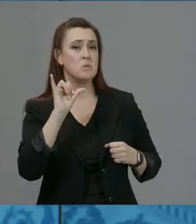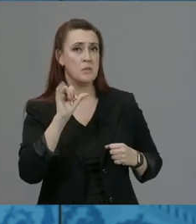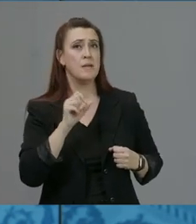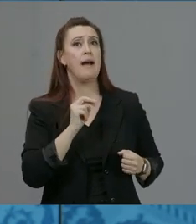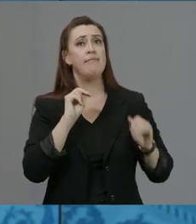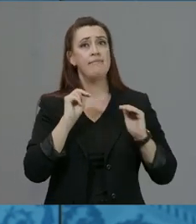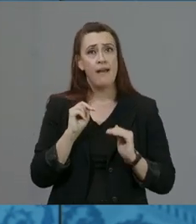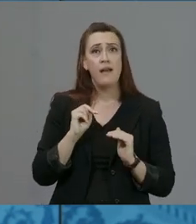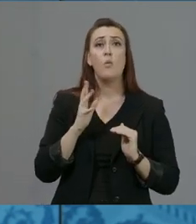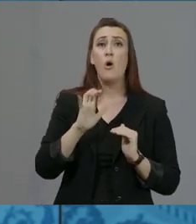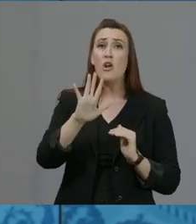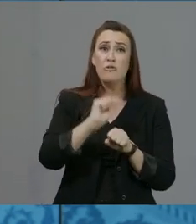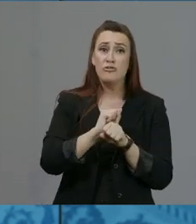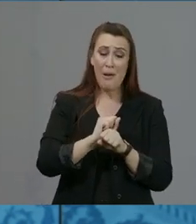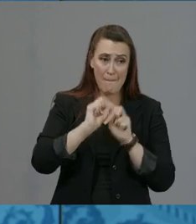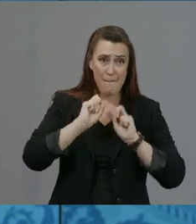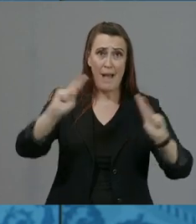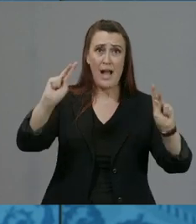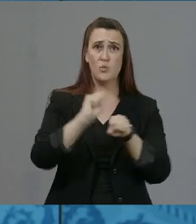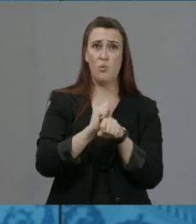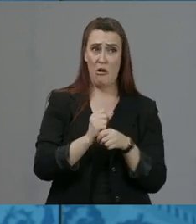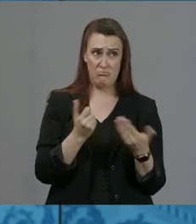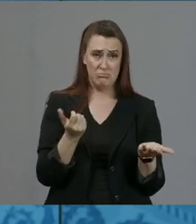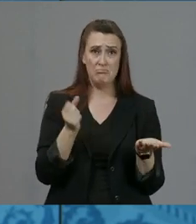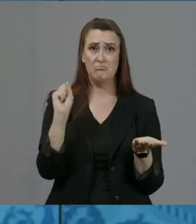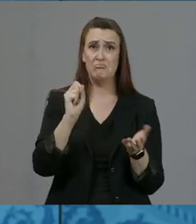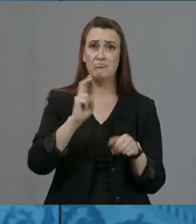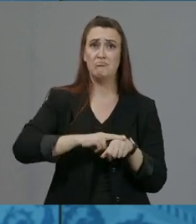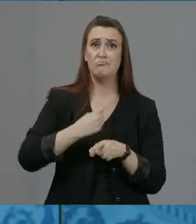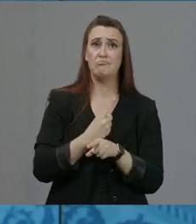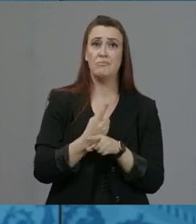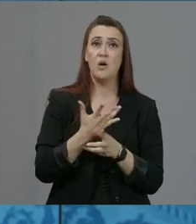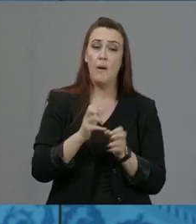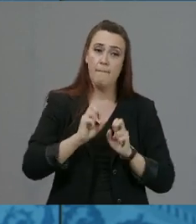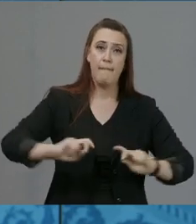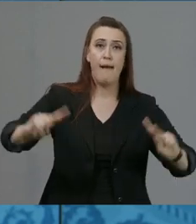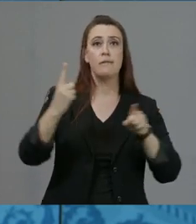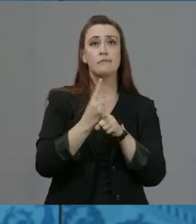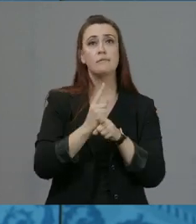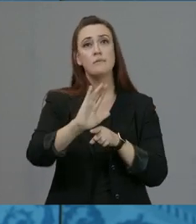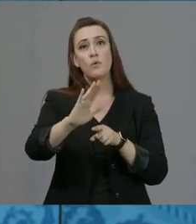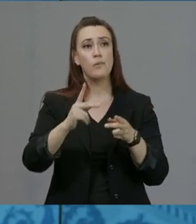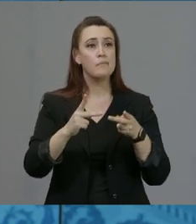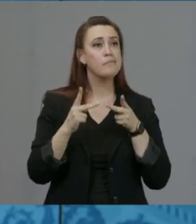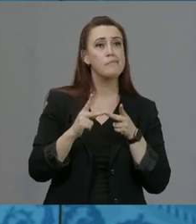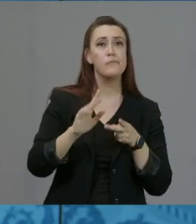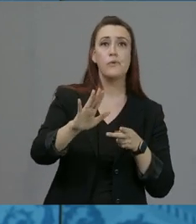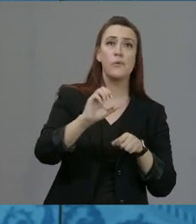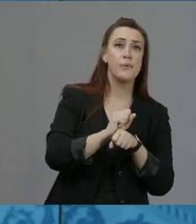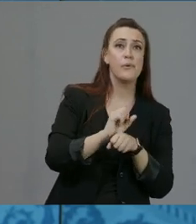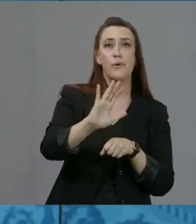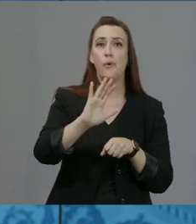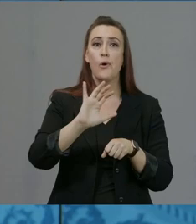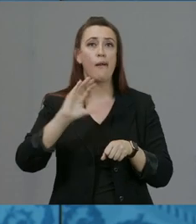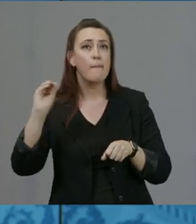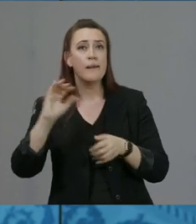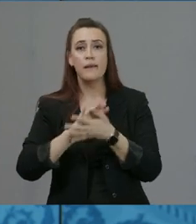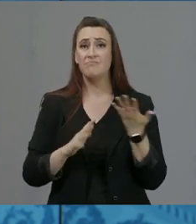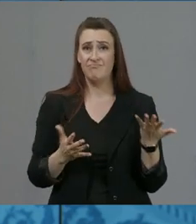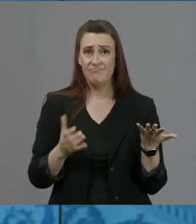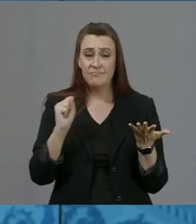get you your job back, and we can get you back into the workforce when it's safe to do so. In the interim, there